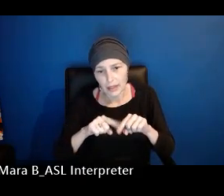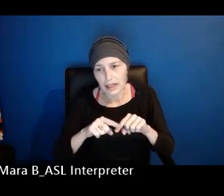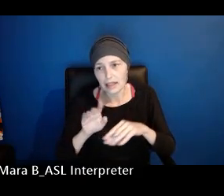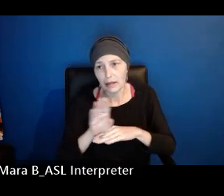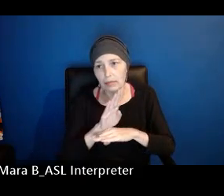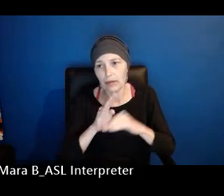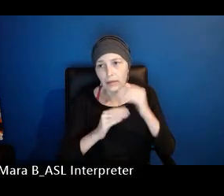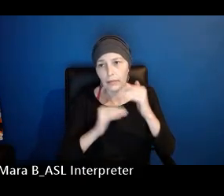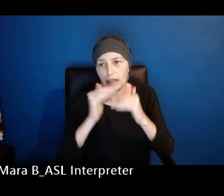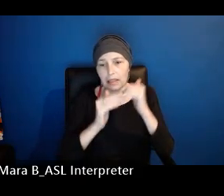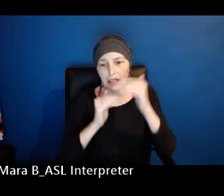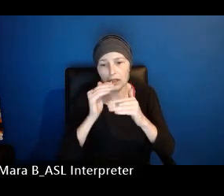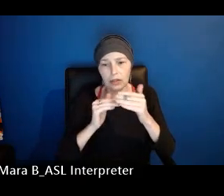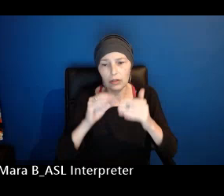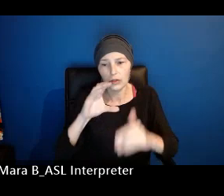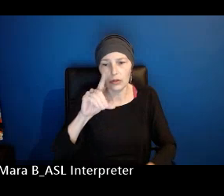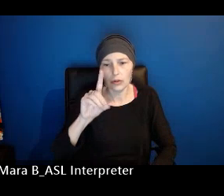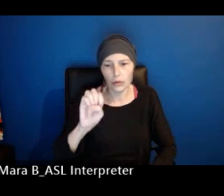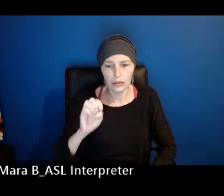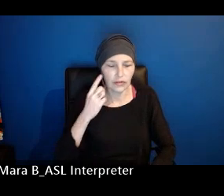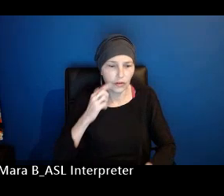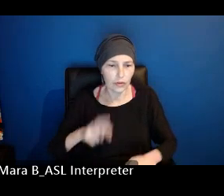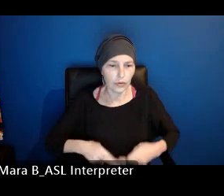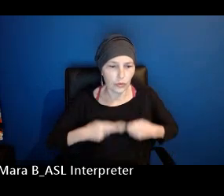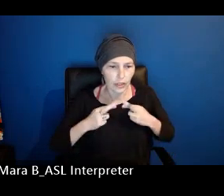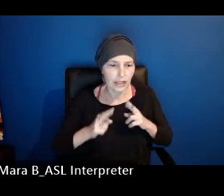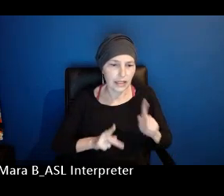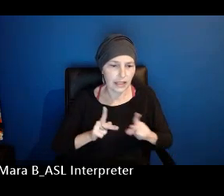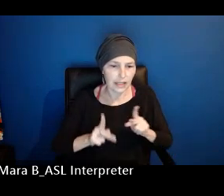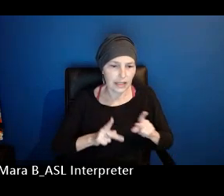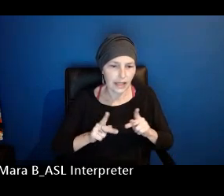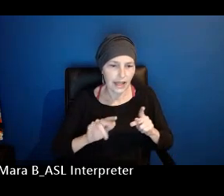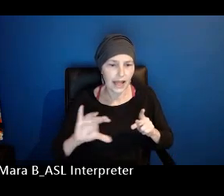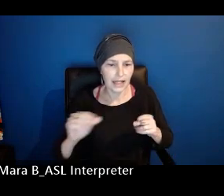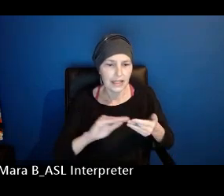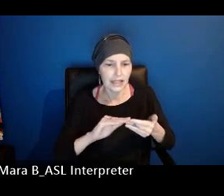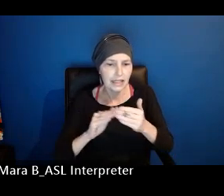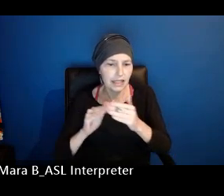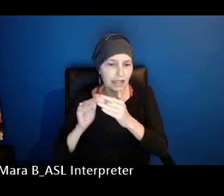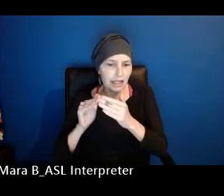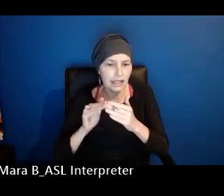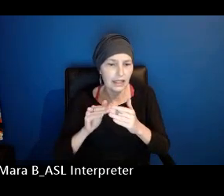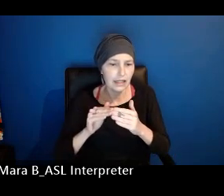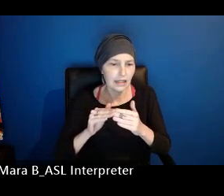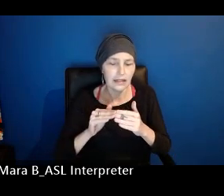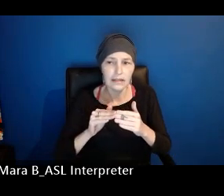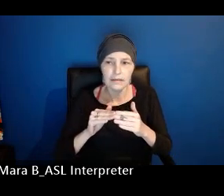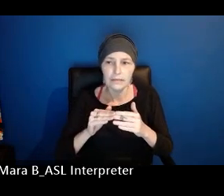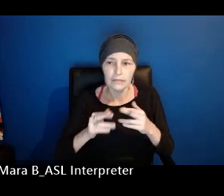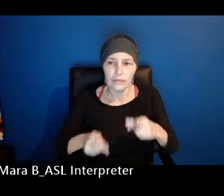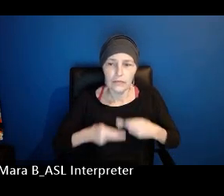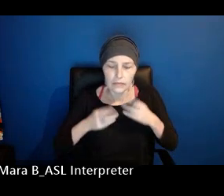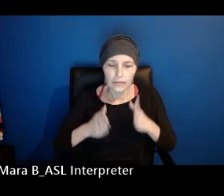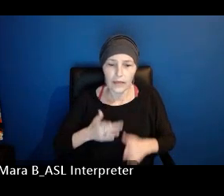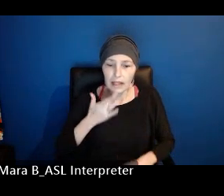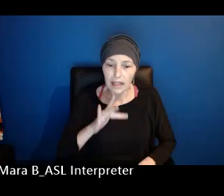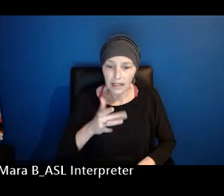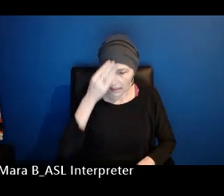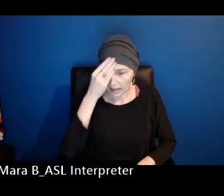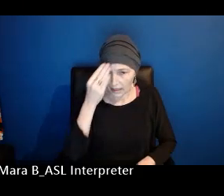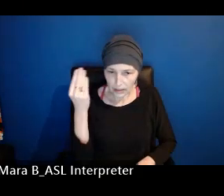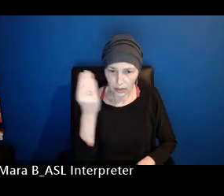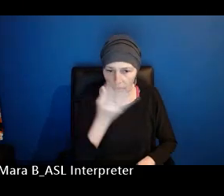comment. disruptions to residents and city operations. And, lastly, I just wanted to let you know